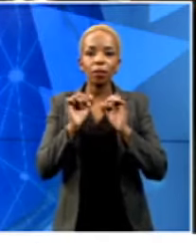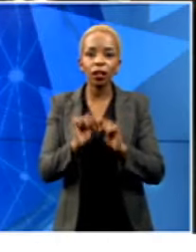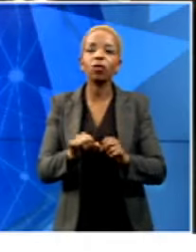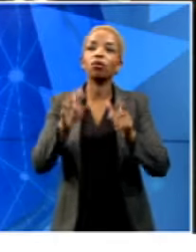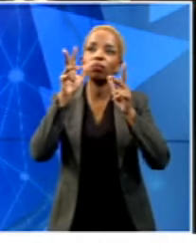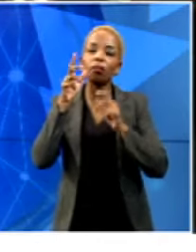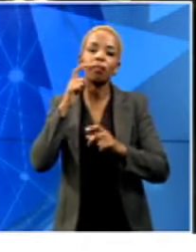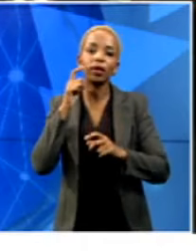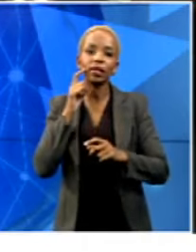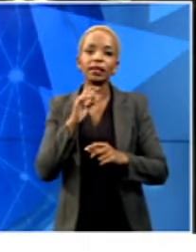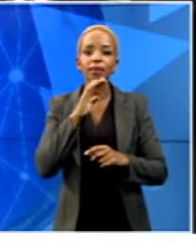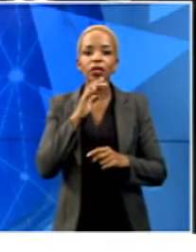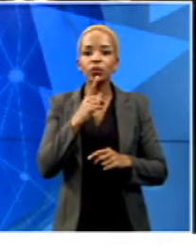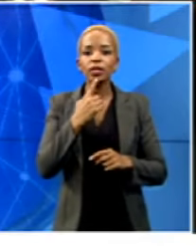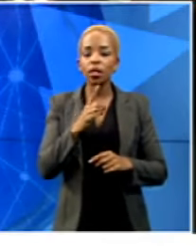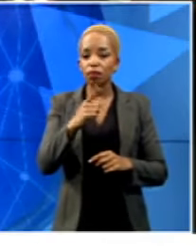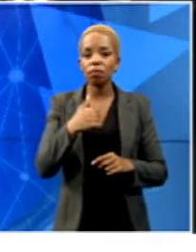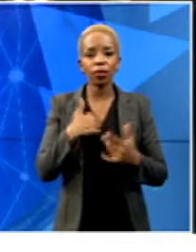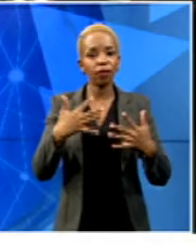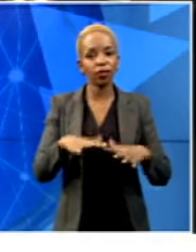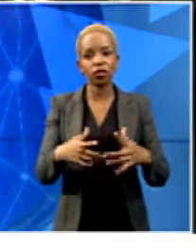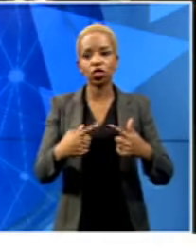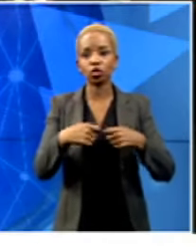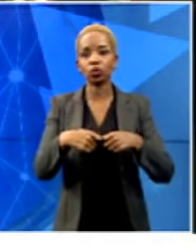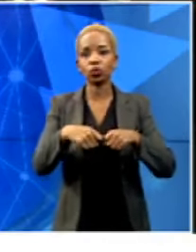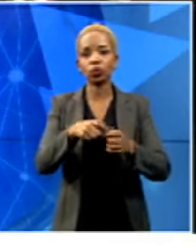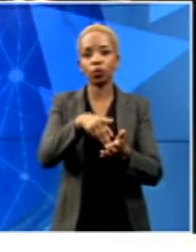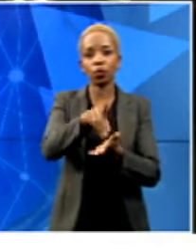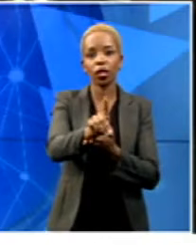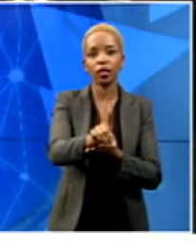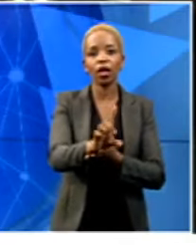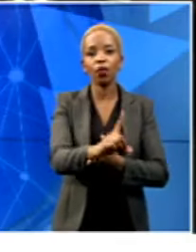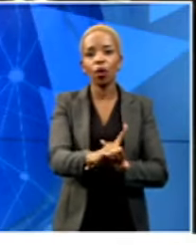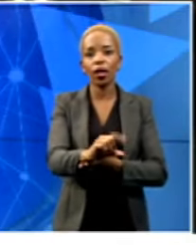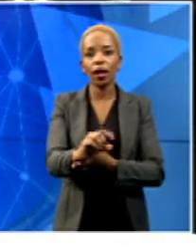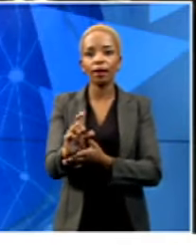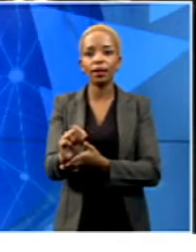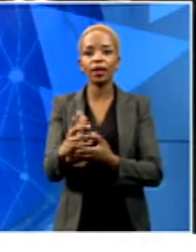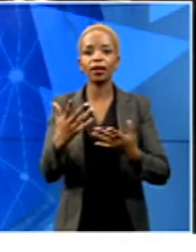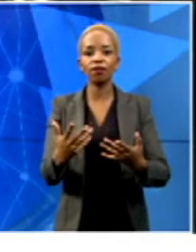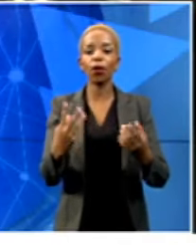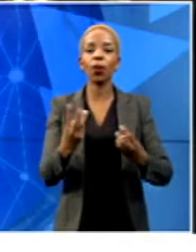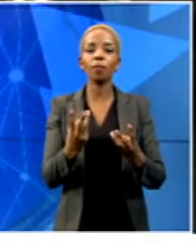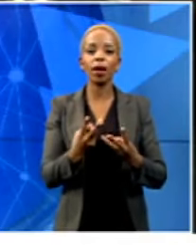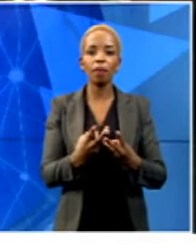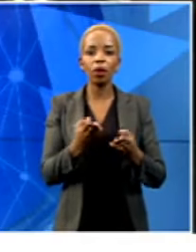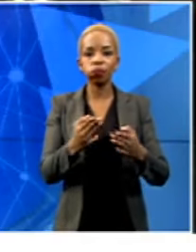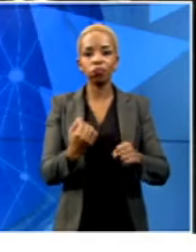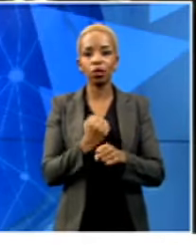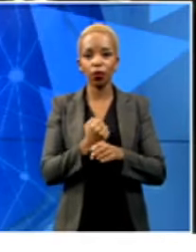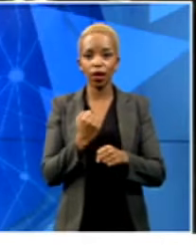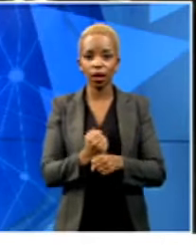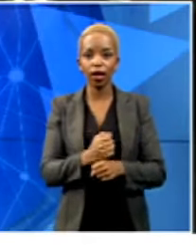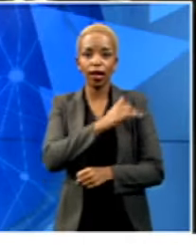and say, look, I donated 100 Rand to these heroes and heroines on the front lines. Do the same. Put it on your